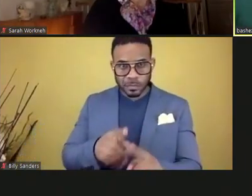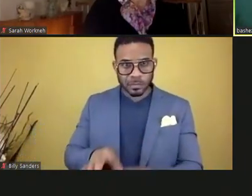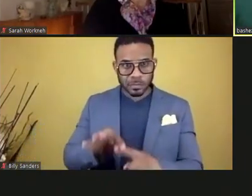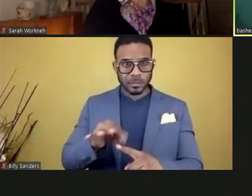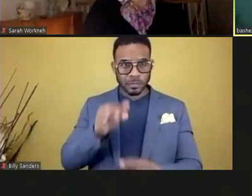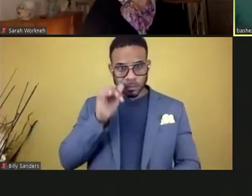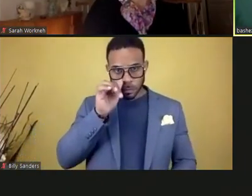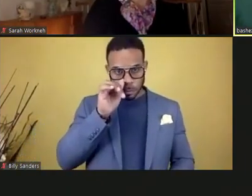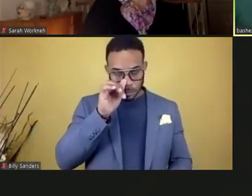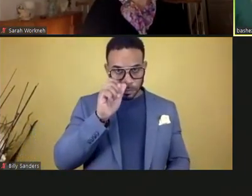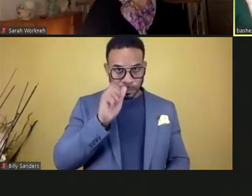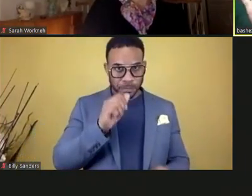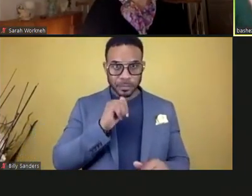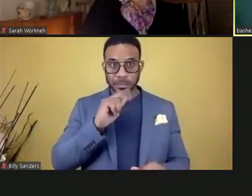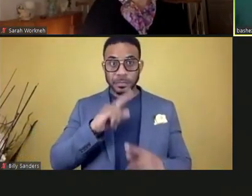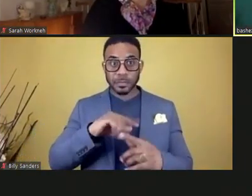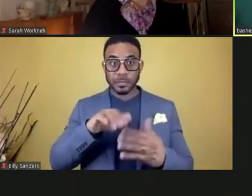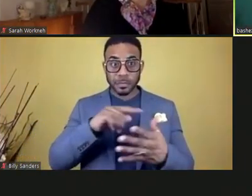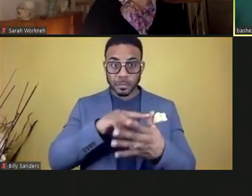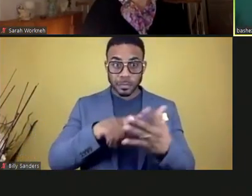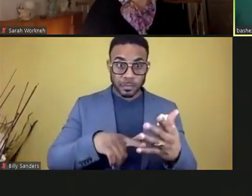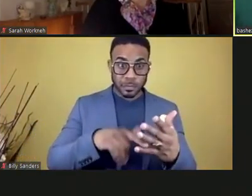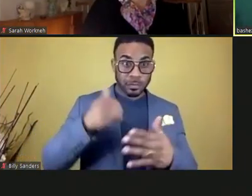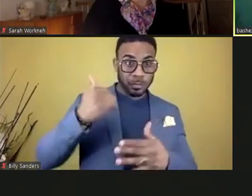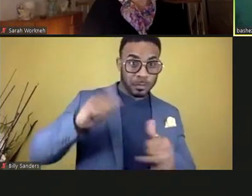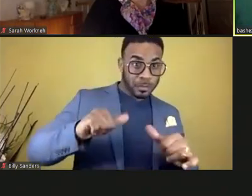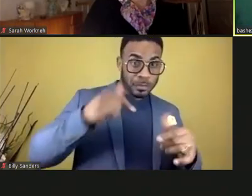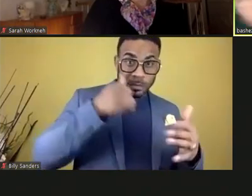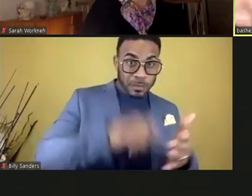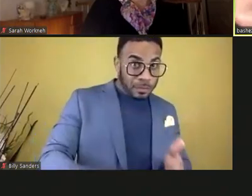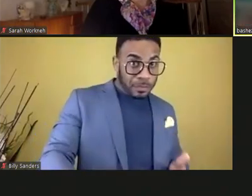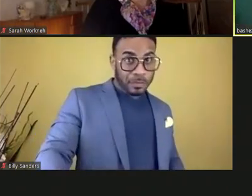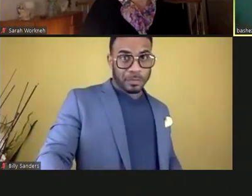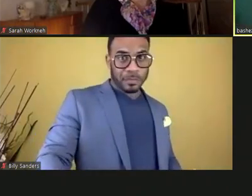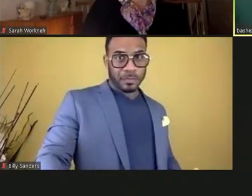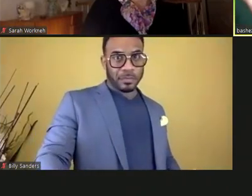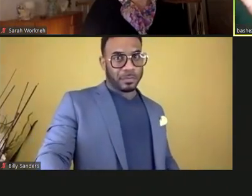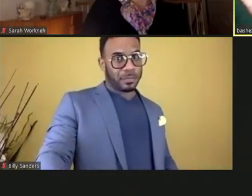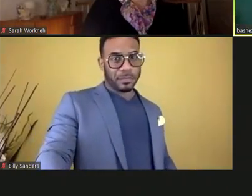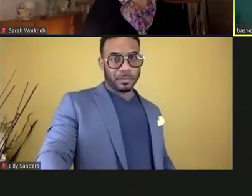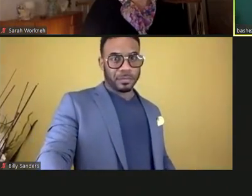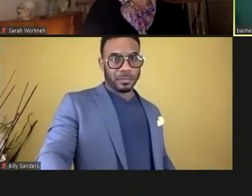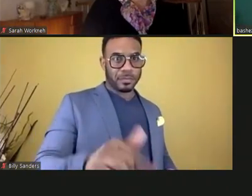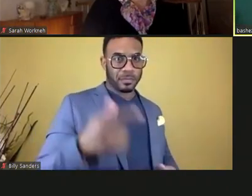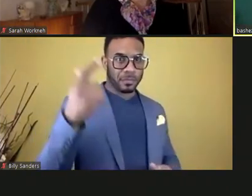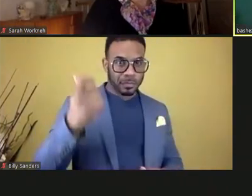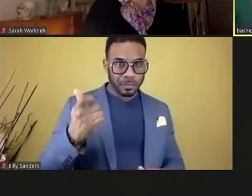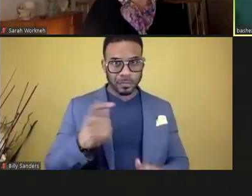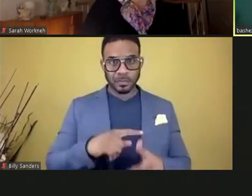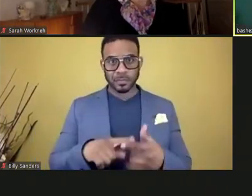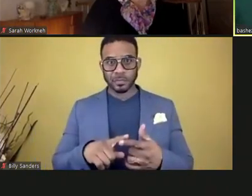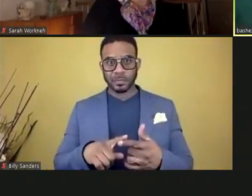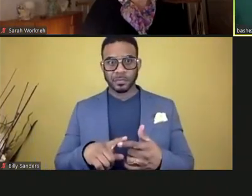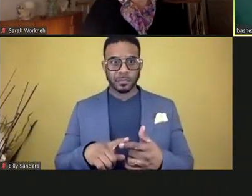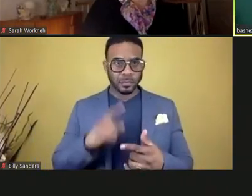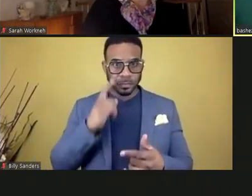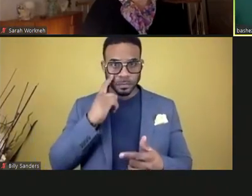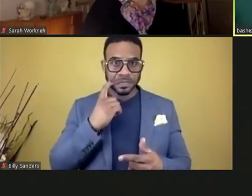not, all those rejection letters from residencies and from grants and wherever